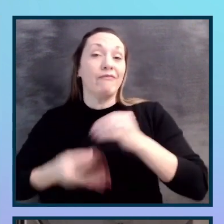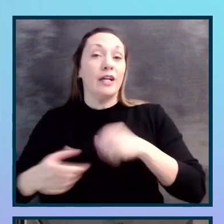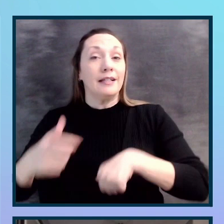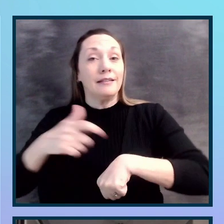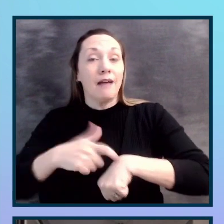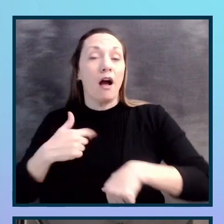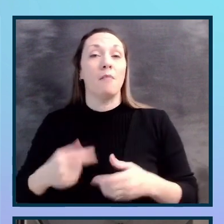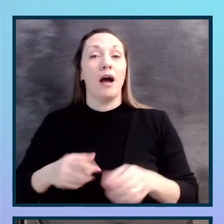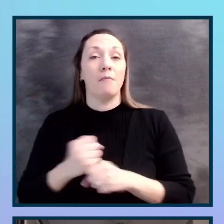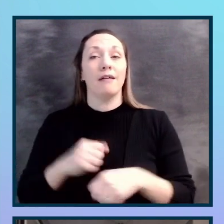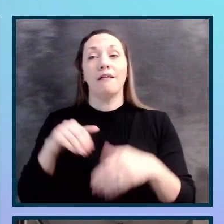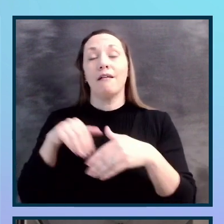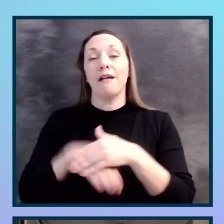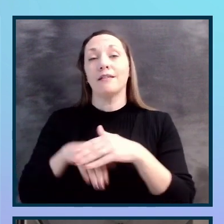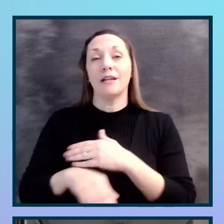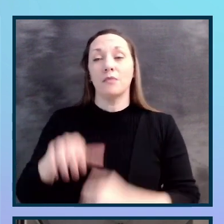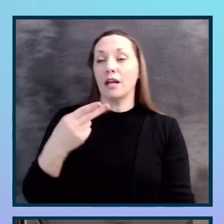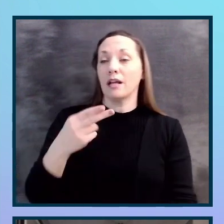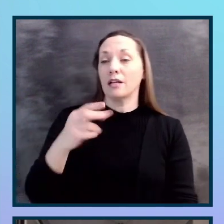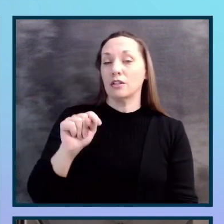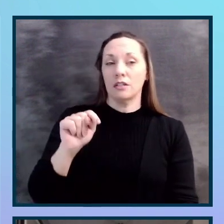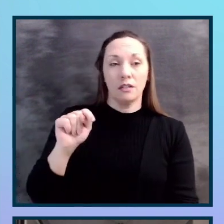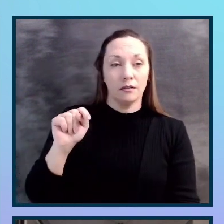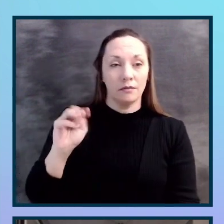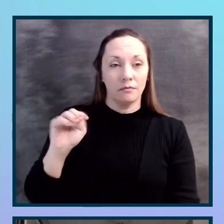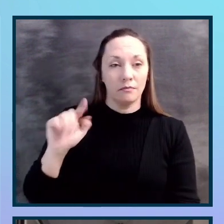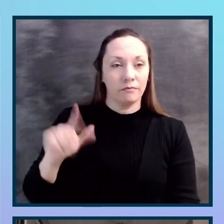accessible HTML5 and JavaScript games.